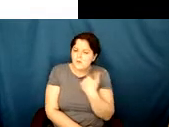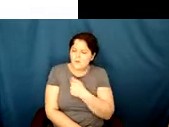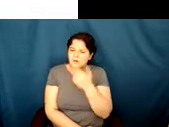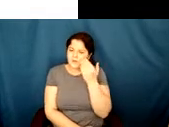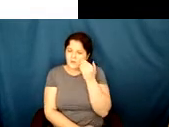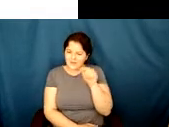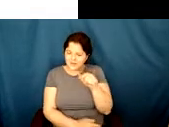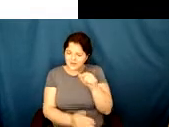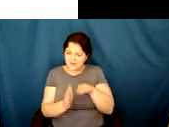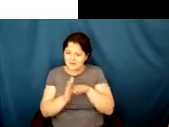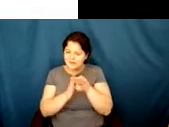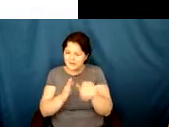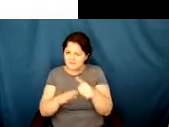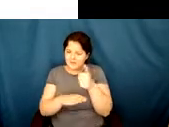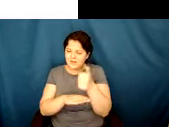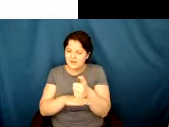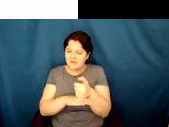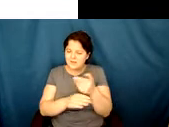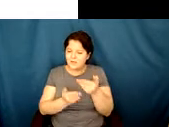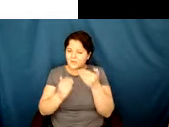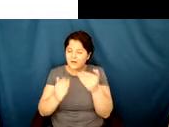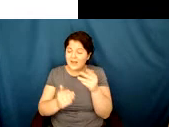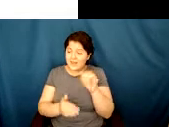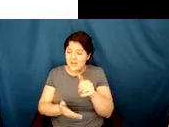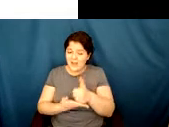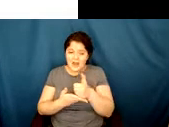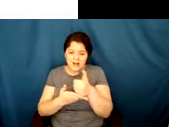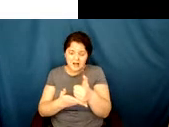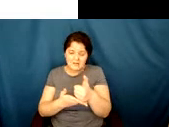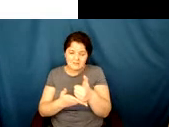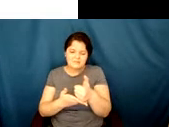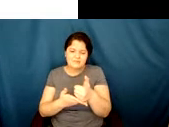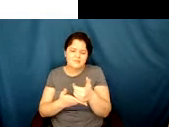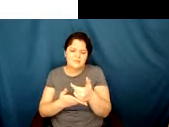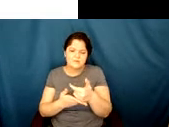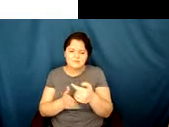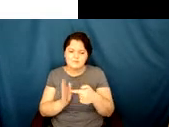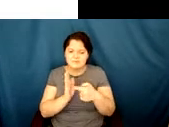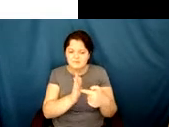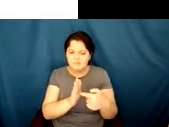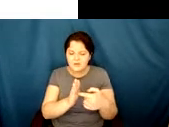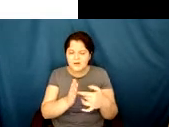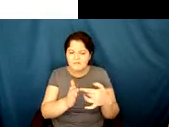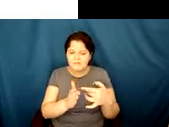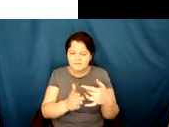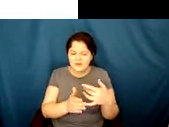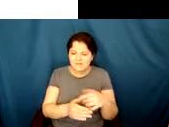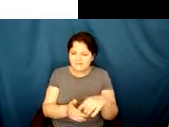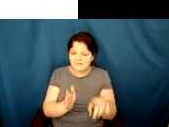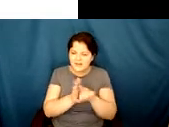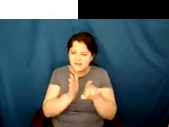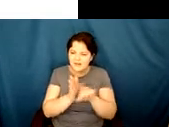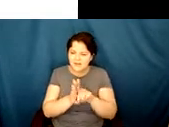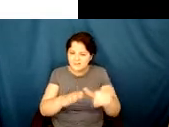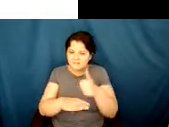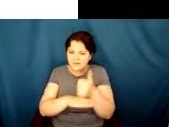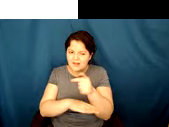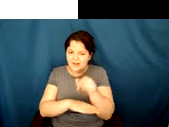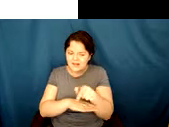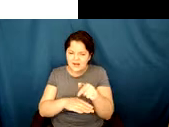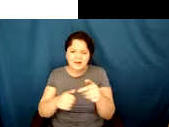would actually help us to better justify to PennDOT installing a signal there so that we could have